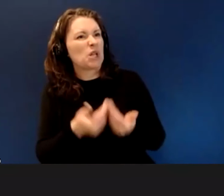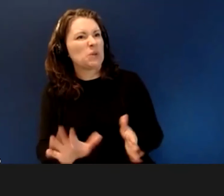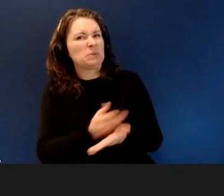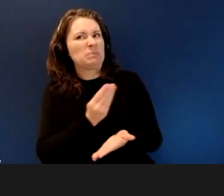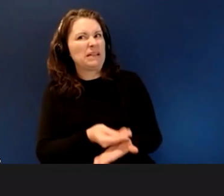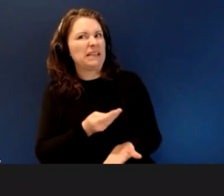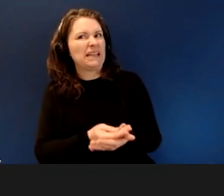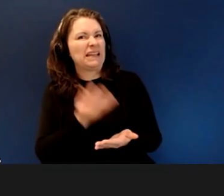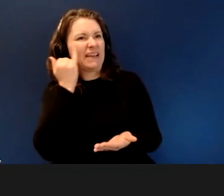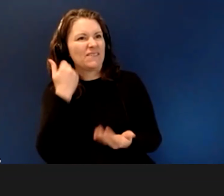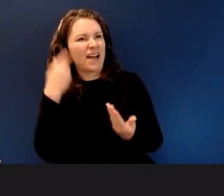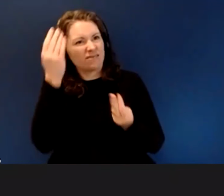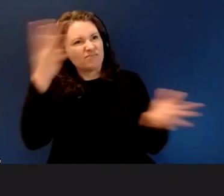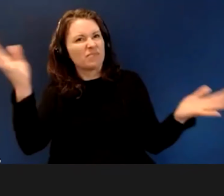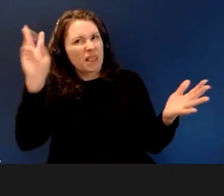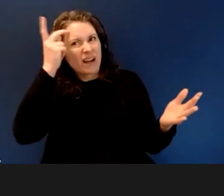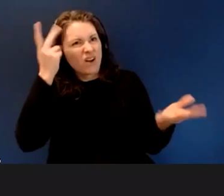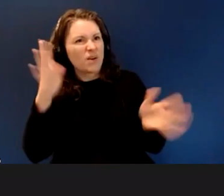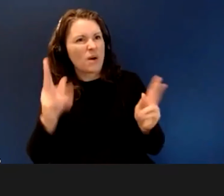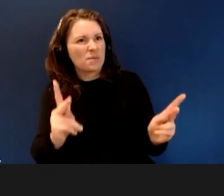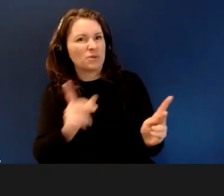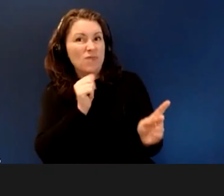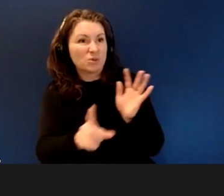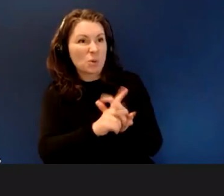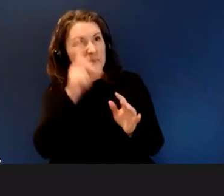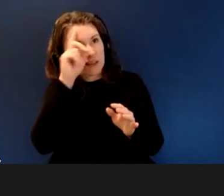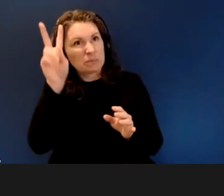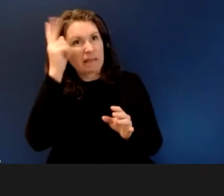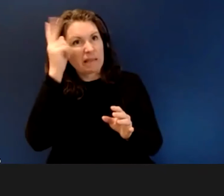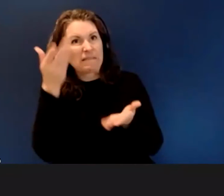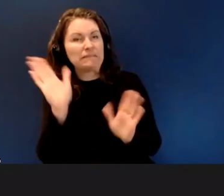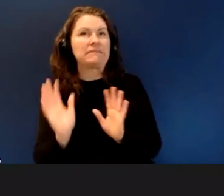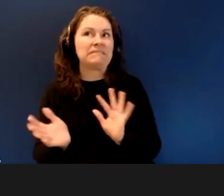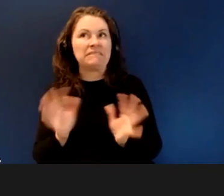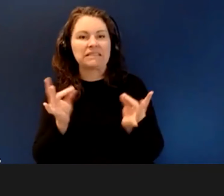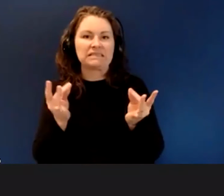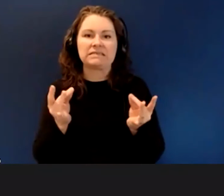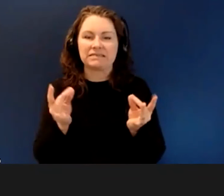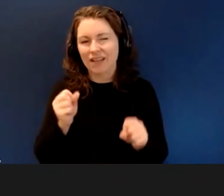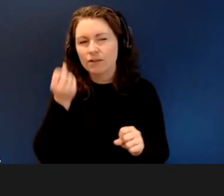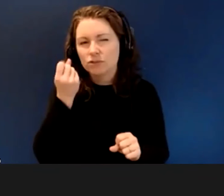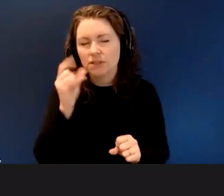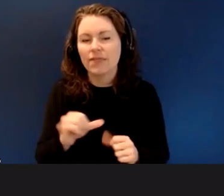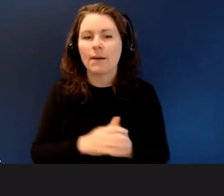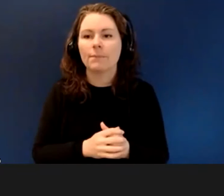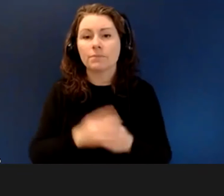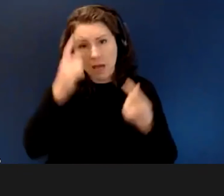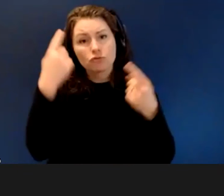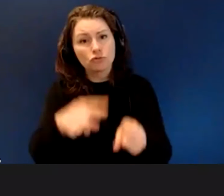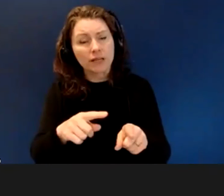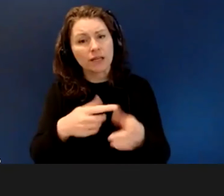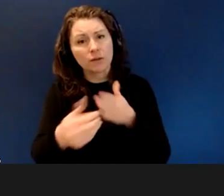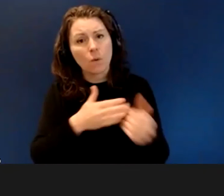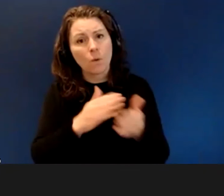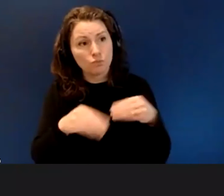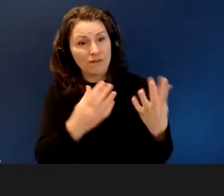or attendance. So I can see that. So I agree with you, though, about providing